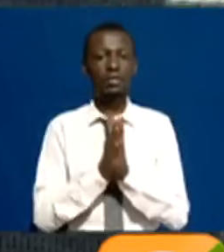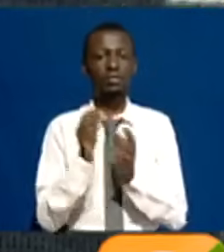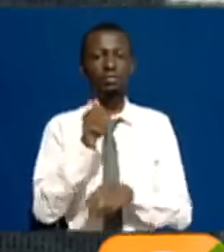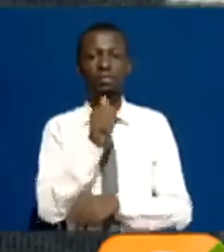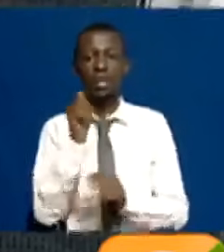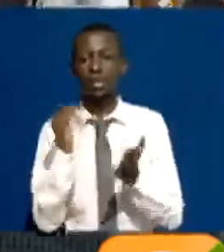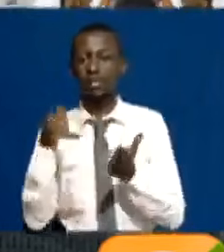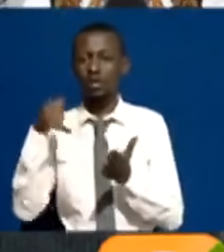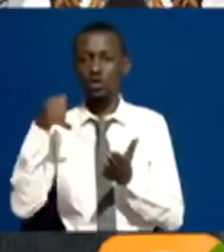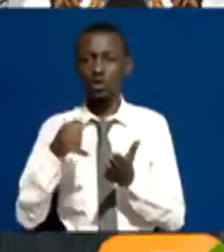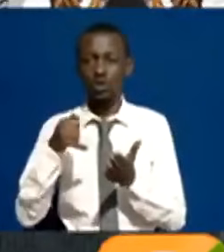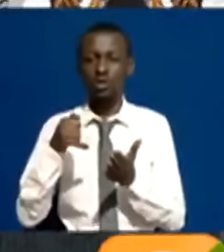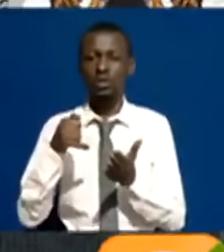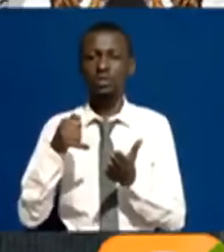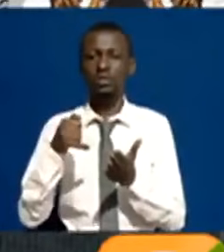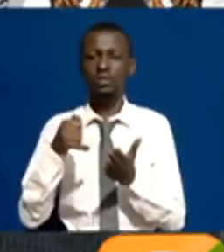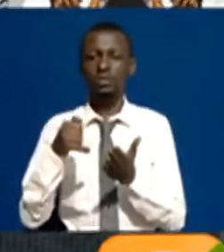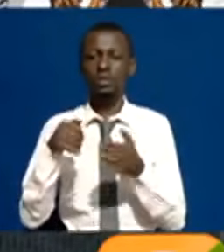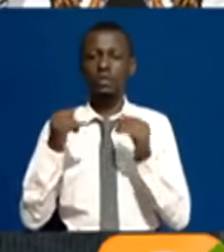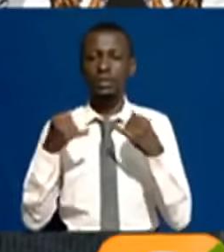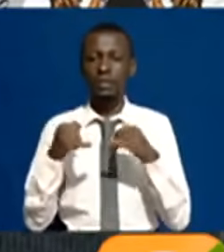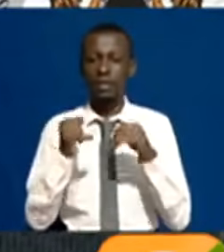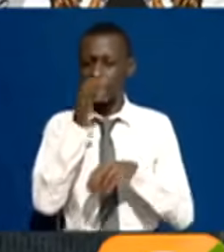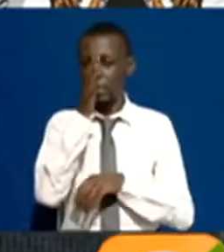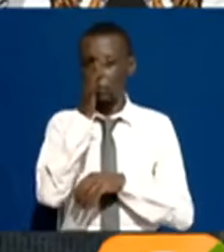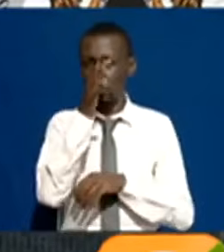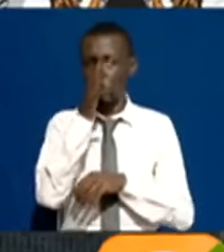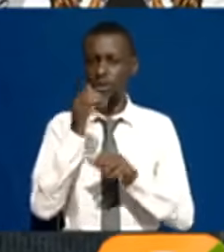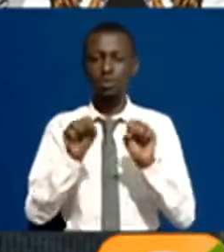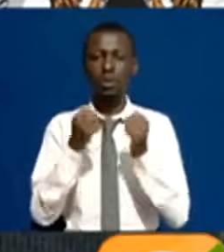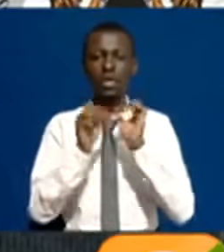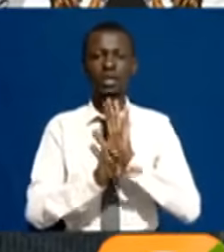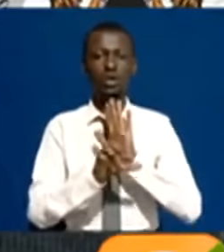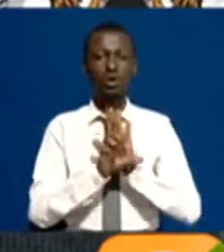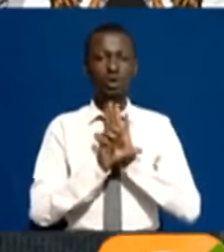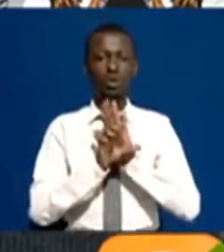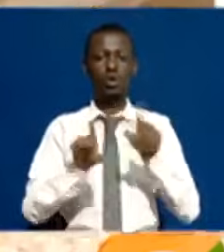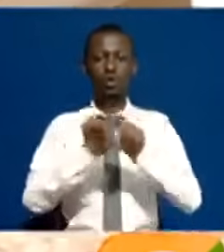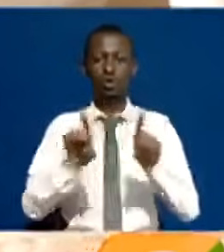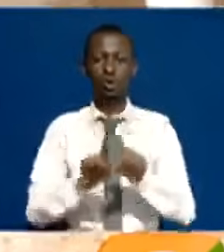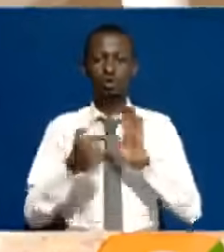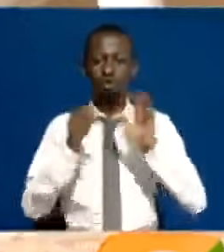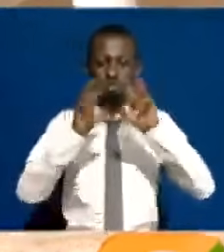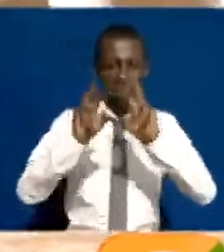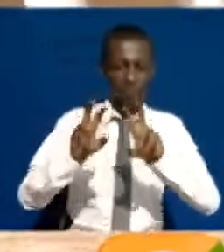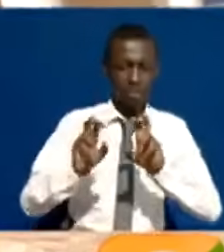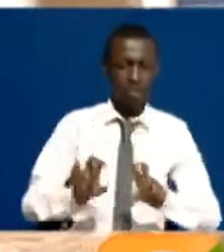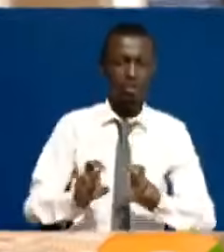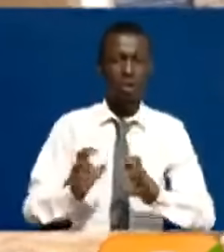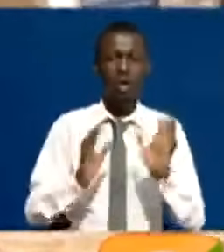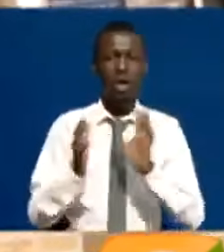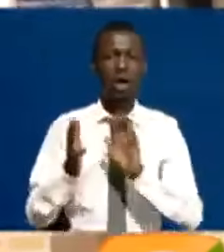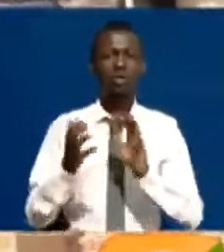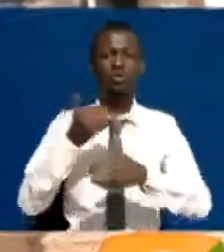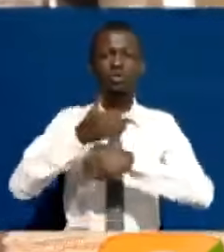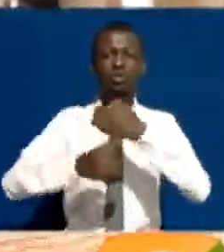include 1 count of deceiving principal, contrary to the law. Investigations show that the land which the college was to